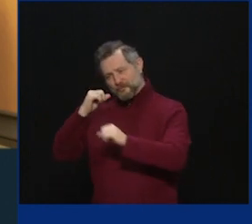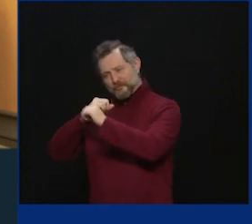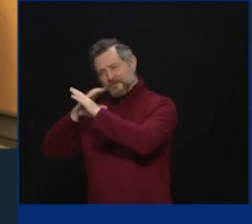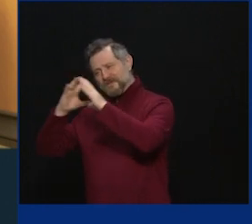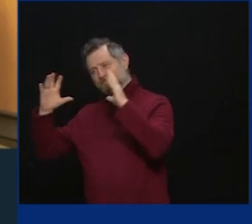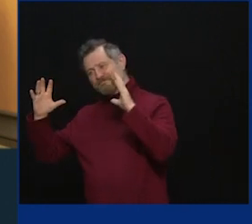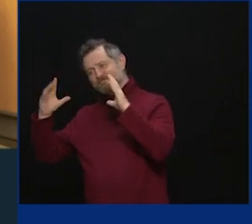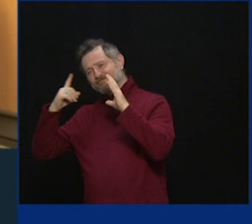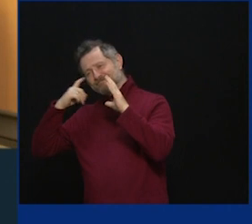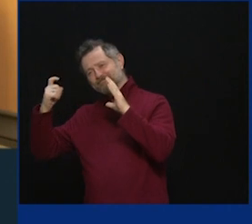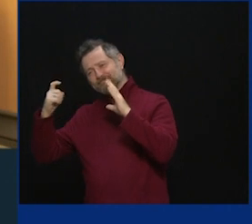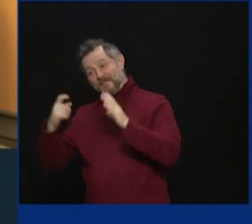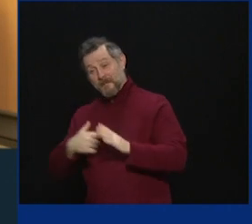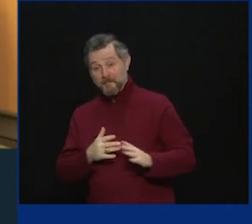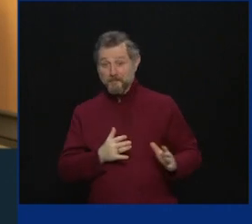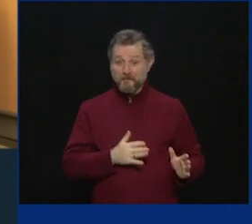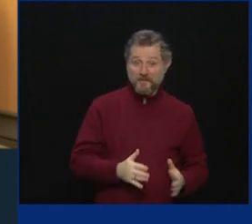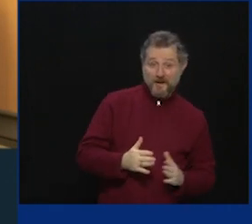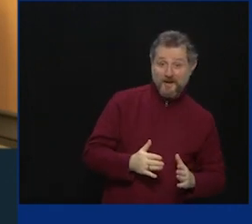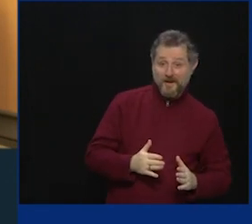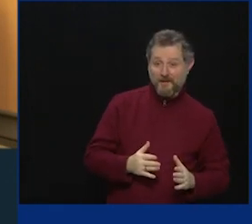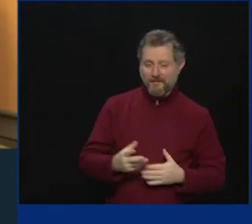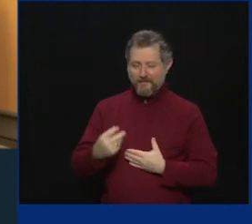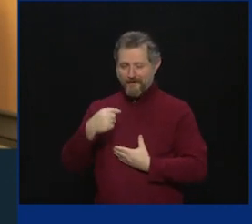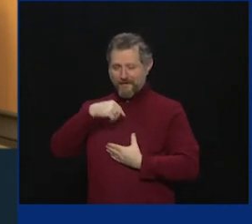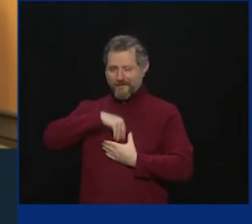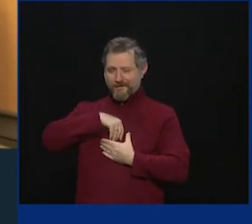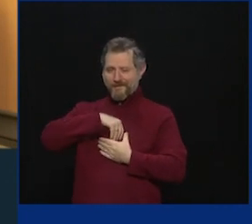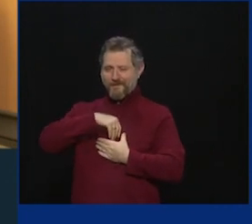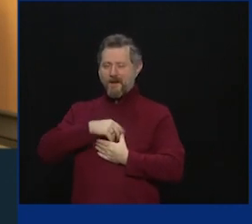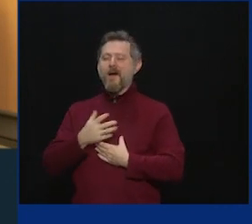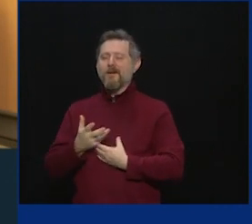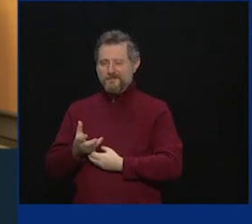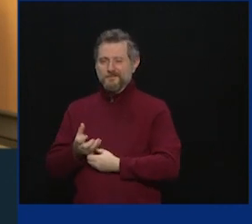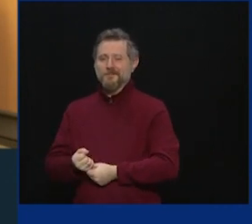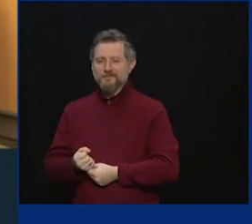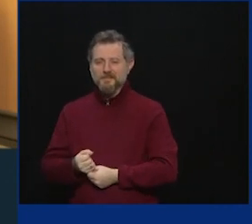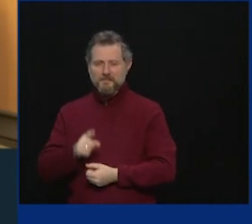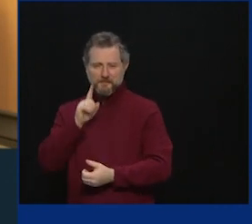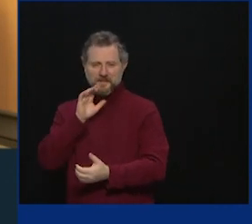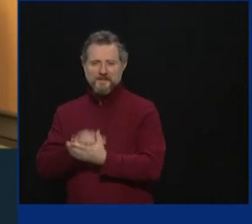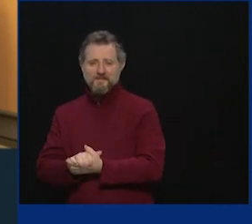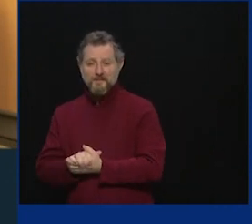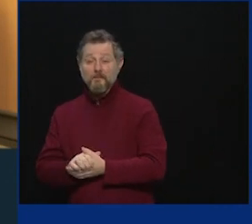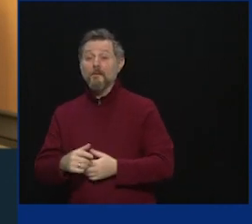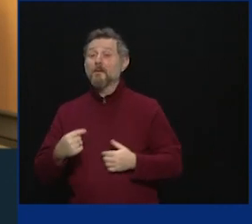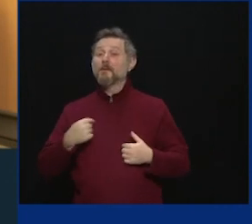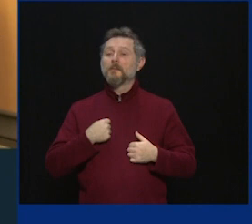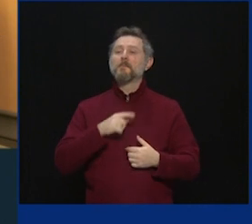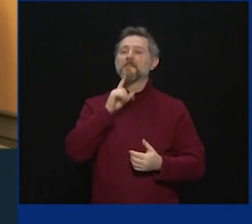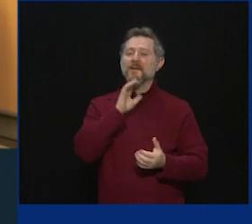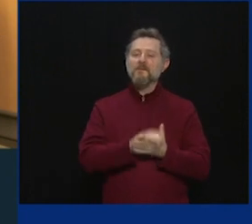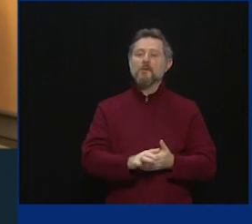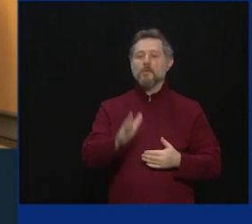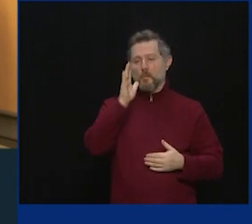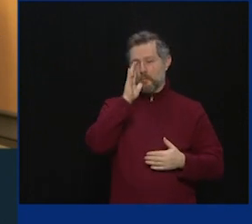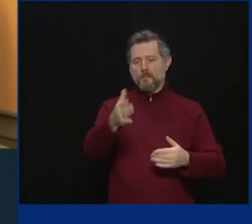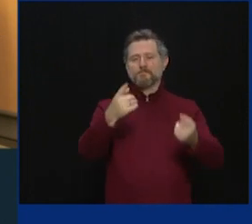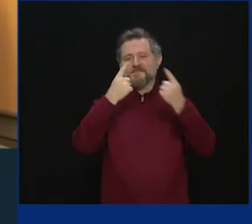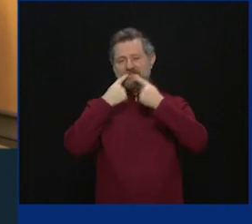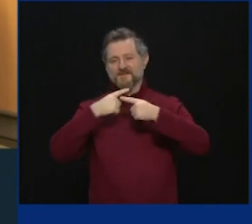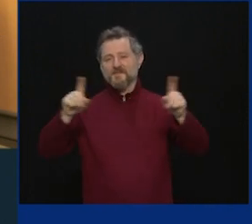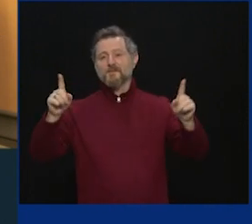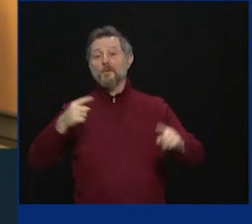plan, but also believe." New Yorkers, I believe we will get through this. We will get through this